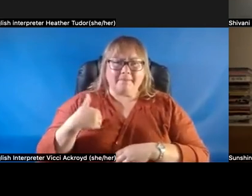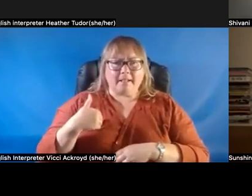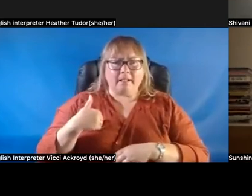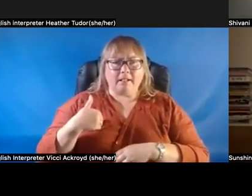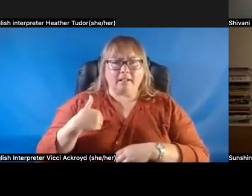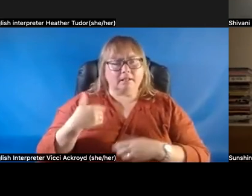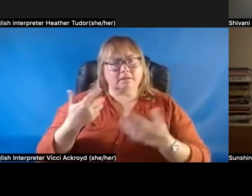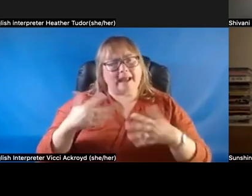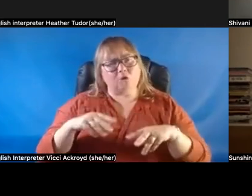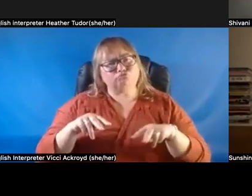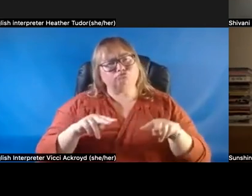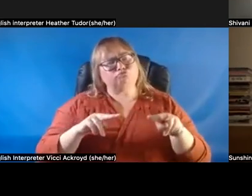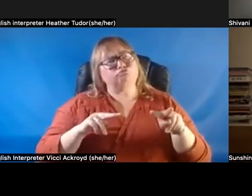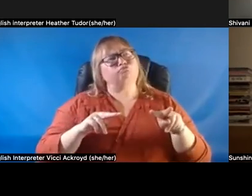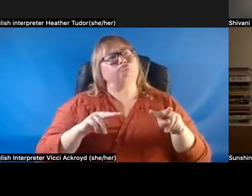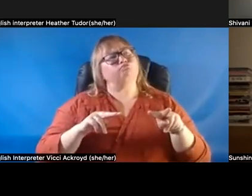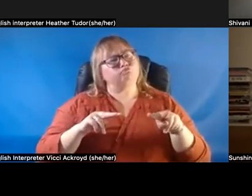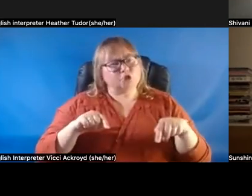challenging it more and trying to change